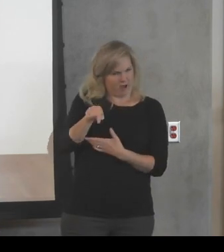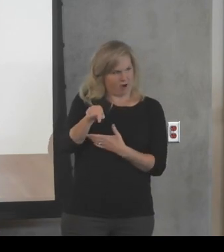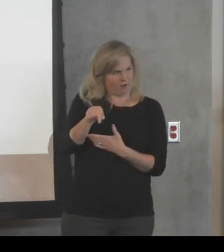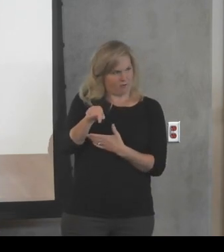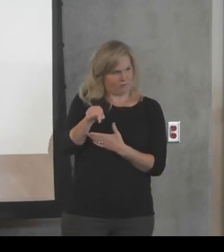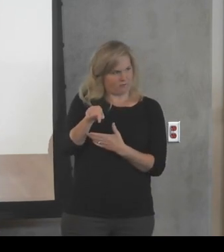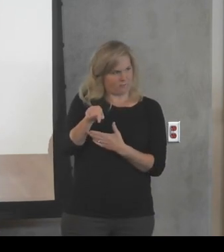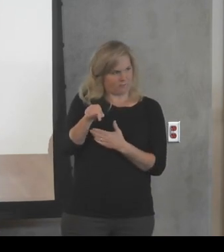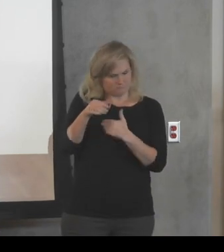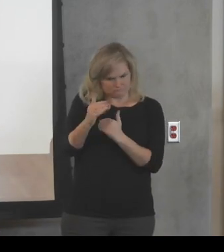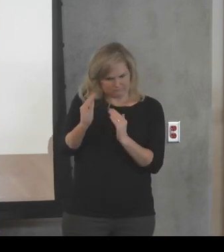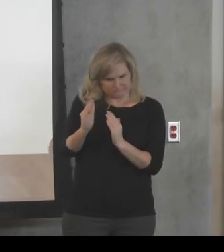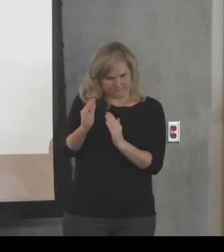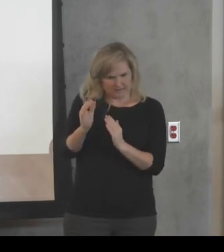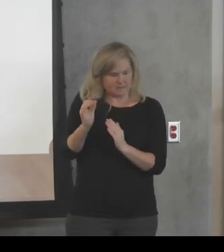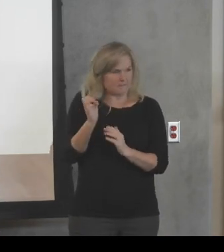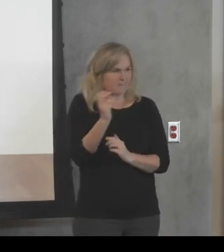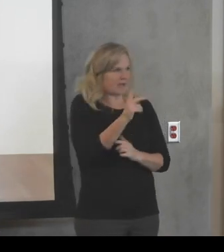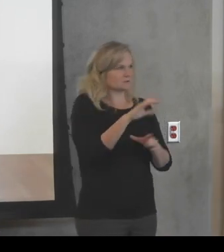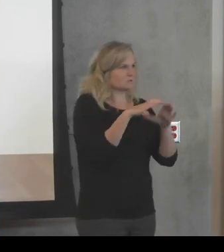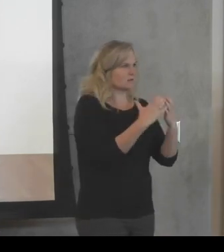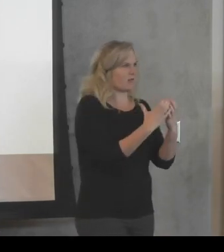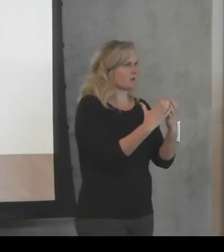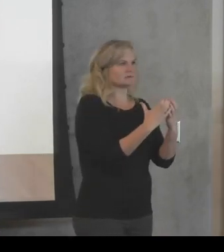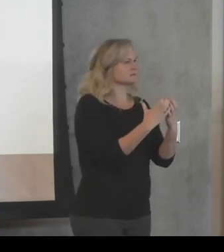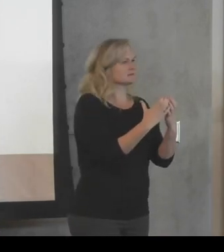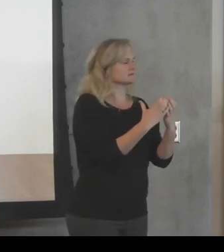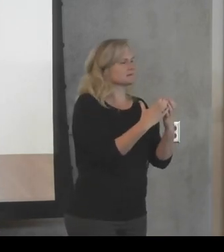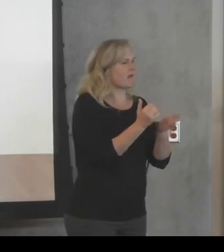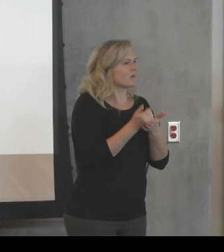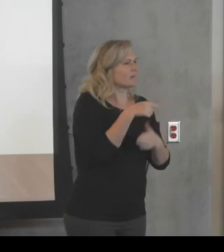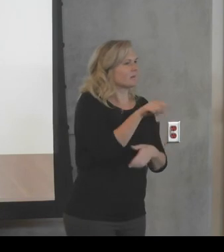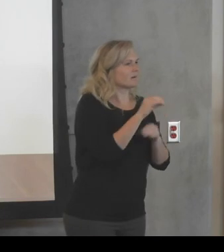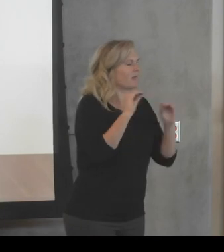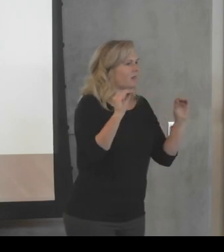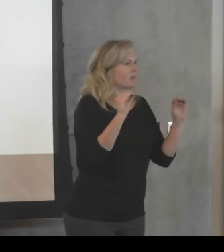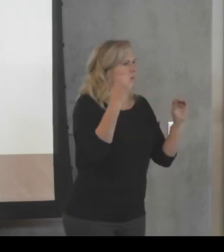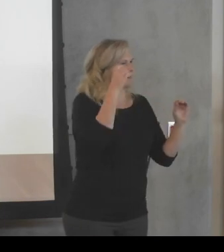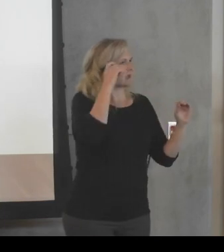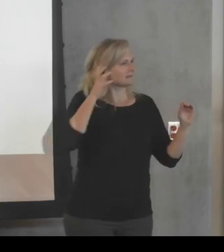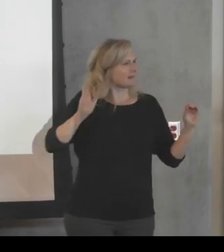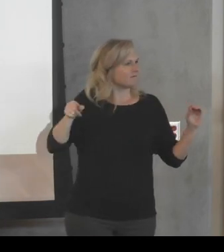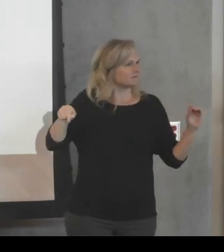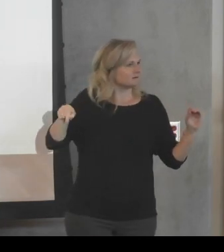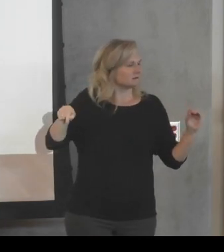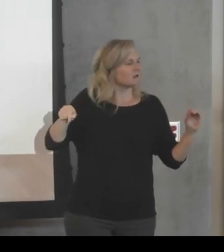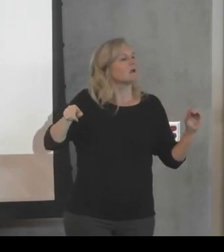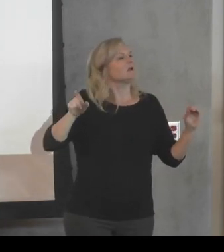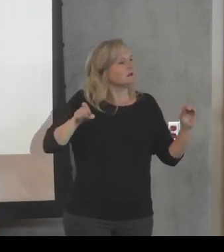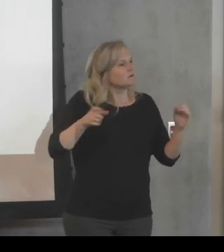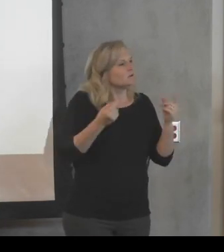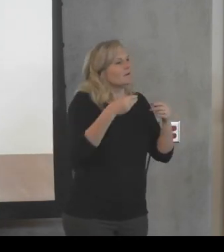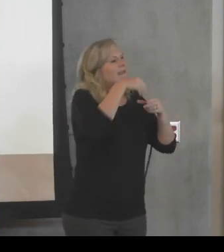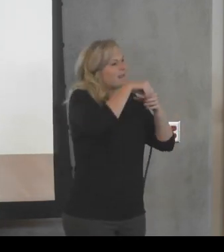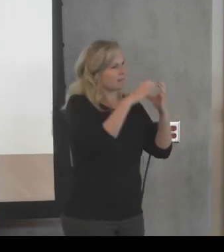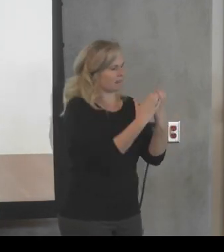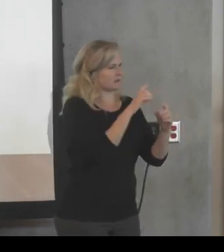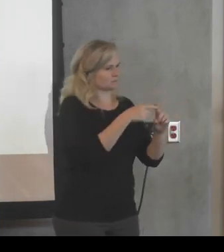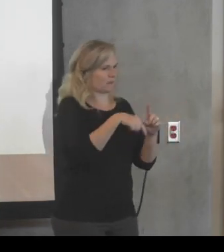yes, pull them out. Yes, work on that auditory perceptual piece. And as soon as they can pronounce